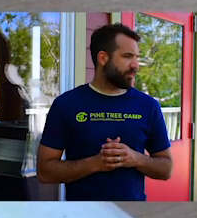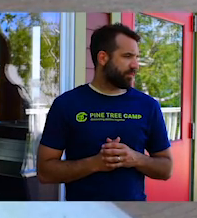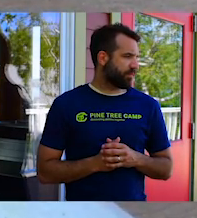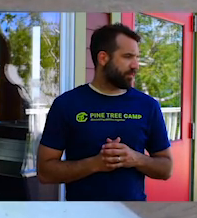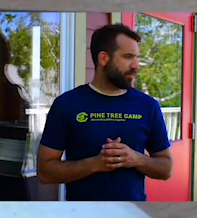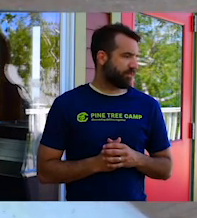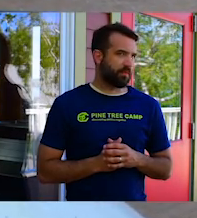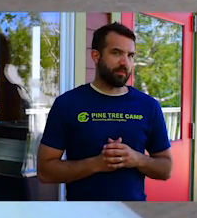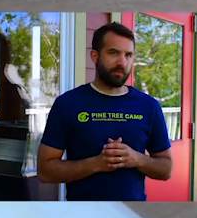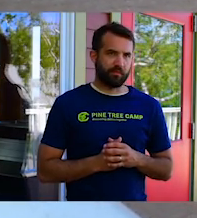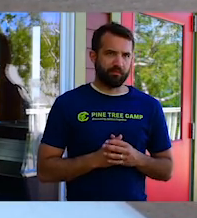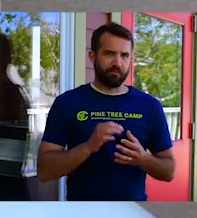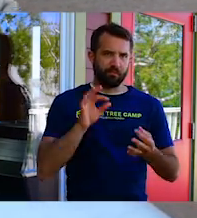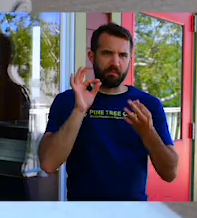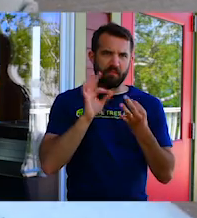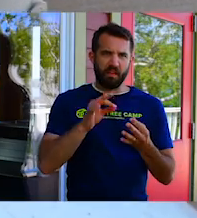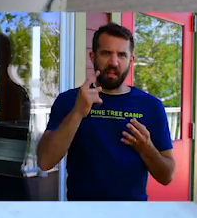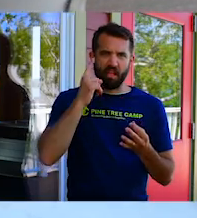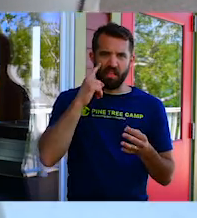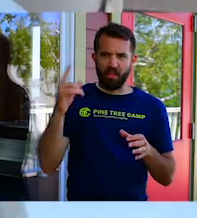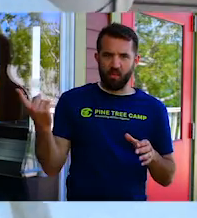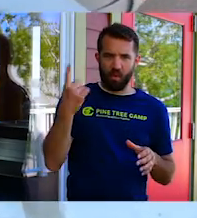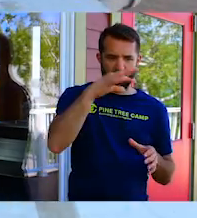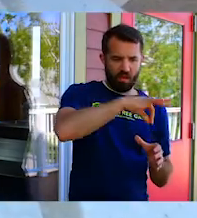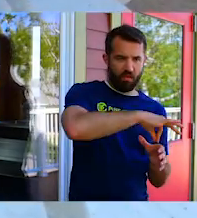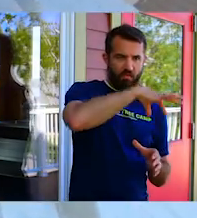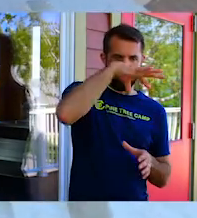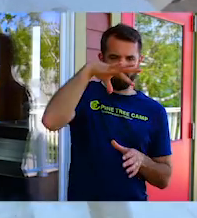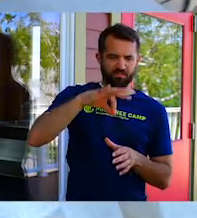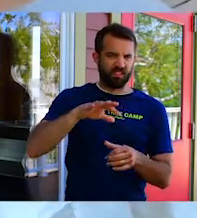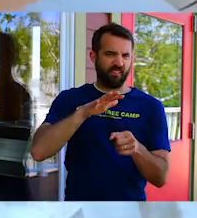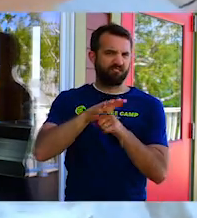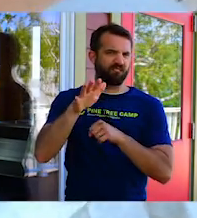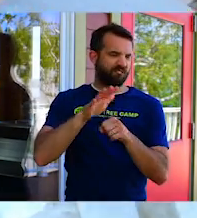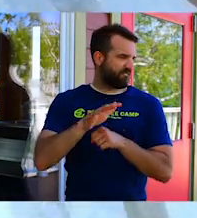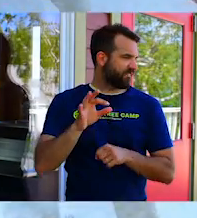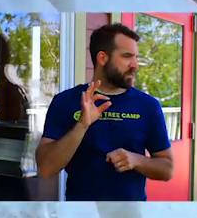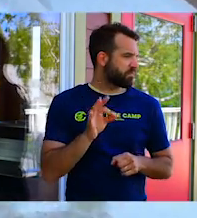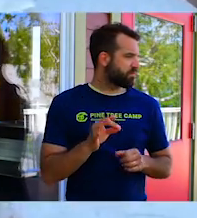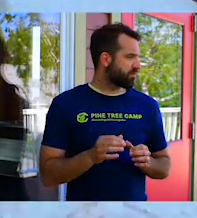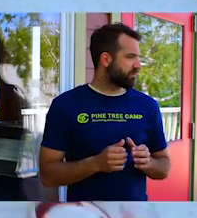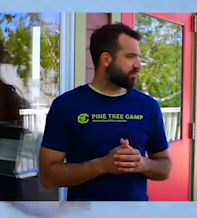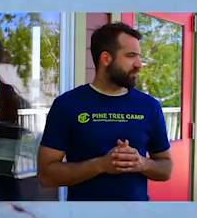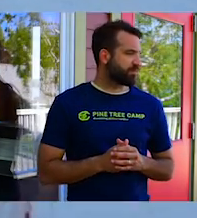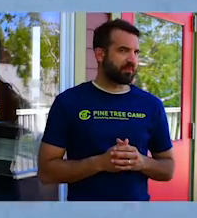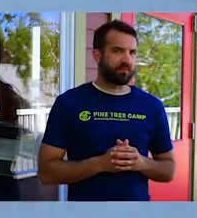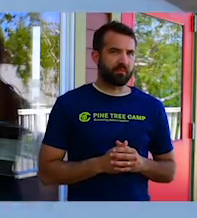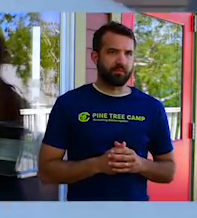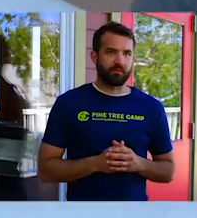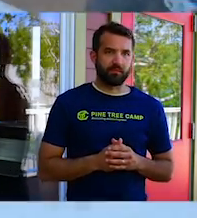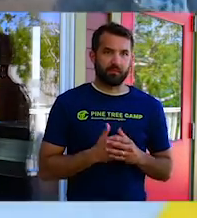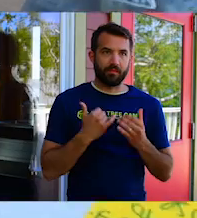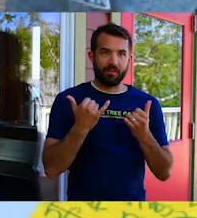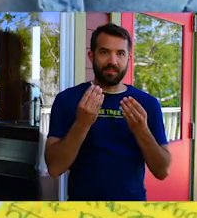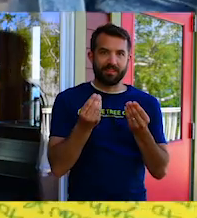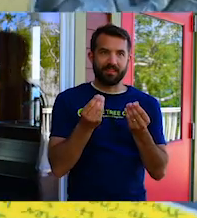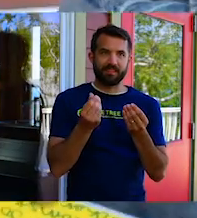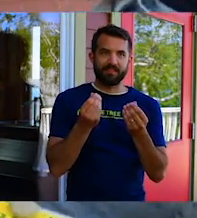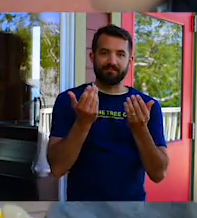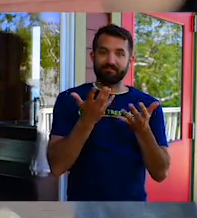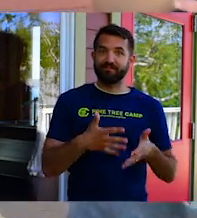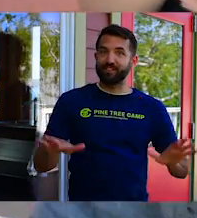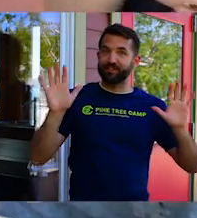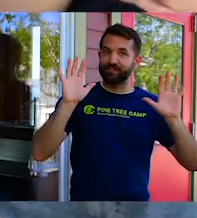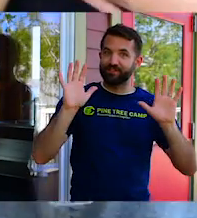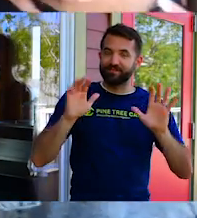That was perfect. I think just one squeeze was enough. Perfect. All right, so now the kinetic sand is done.